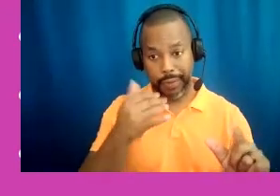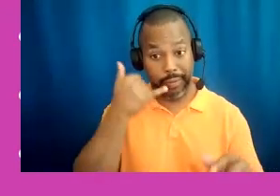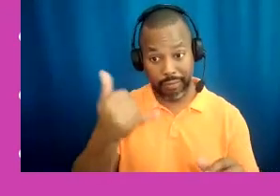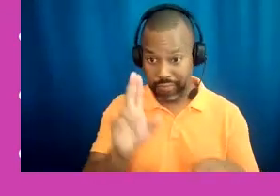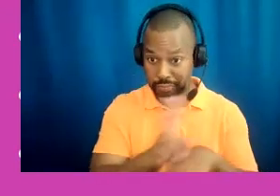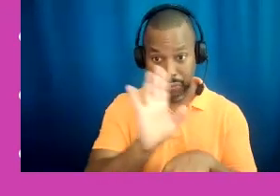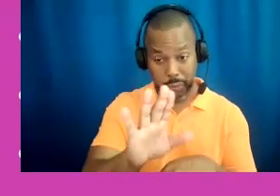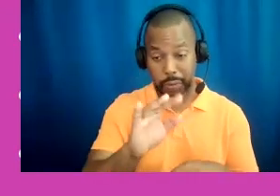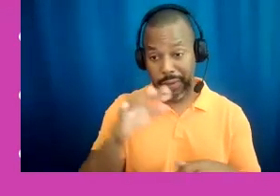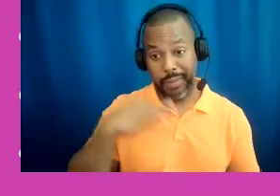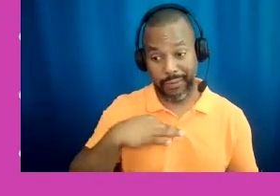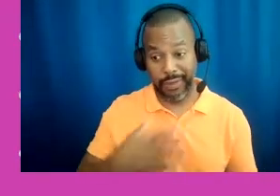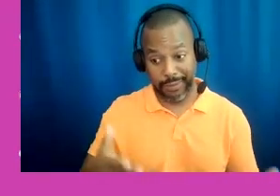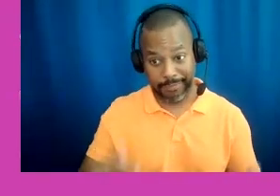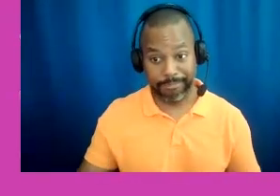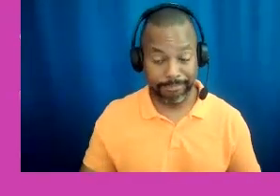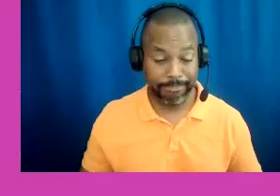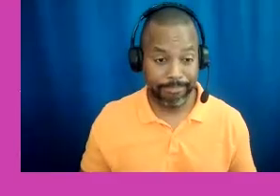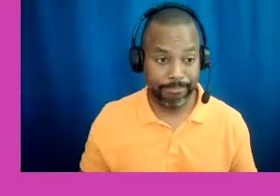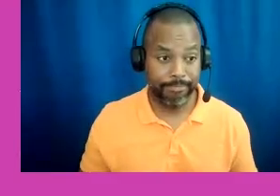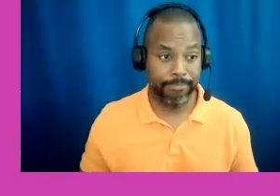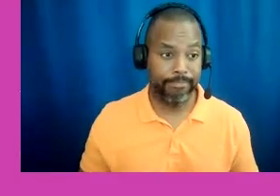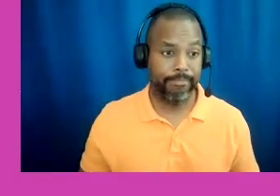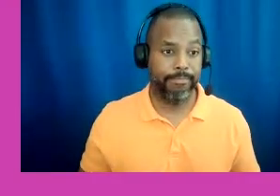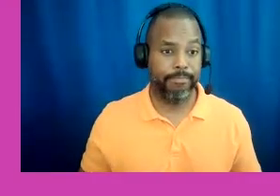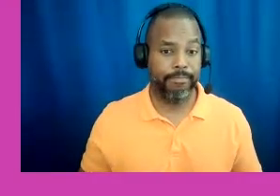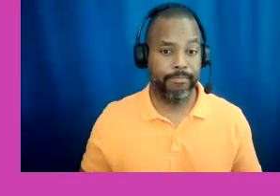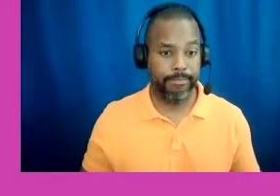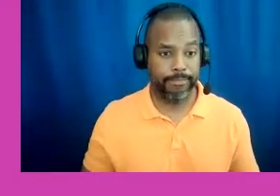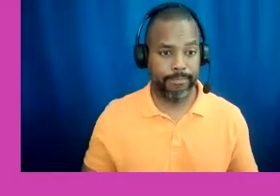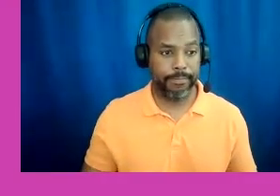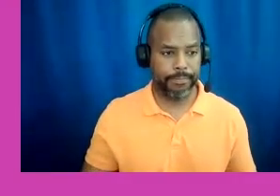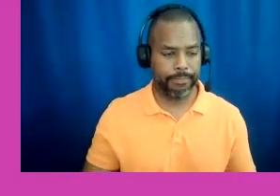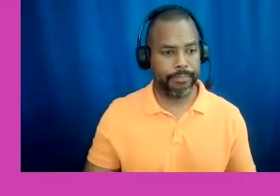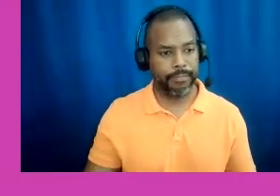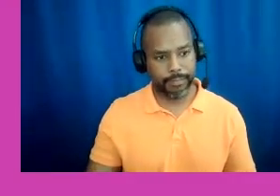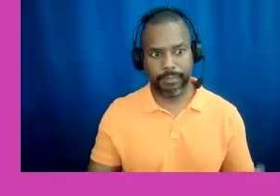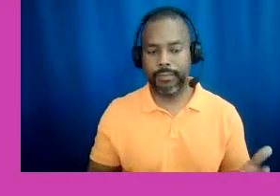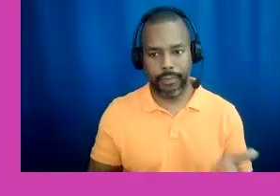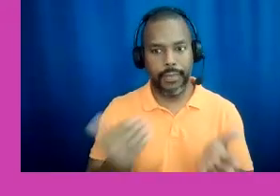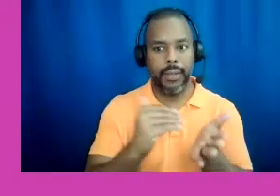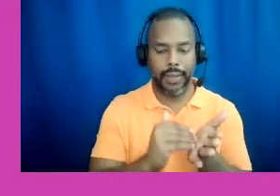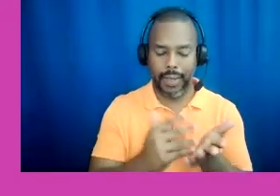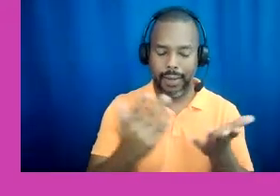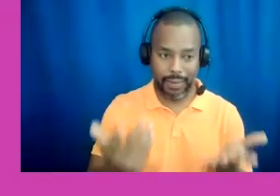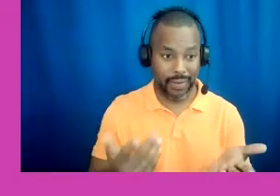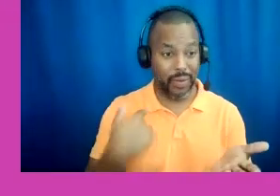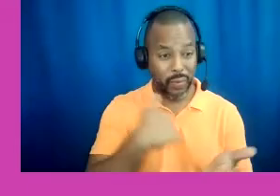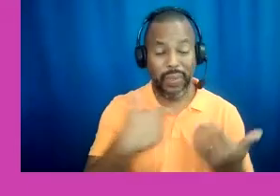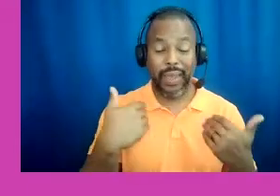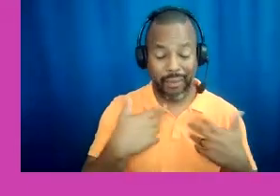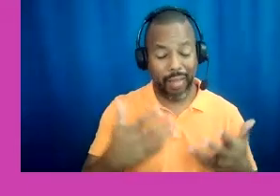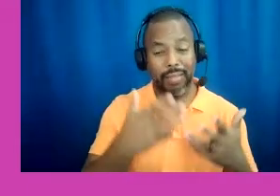start using your benefits. So again, I can't stress enough how much mental health resources for